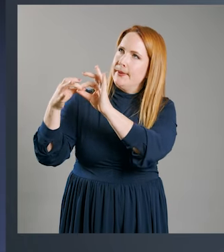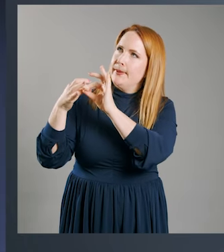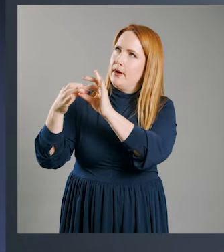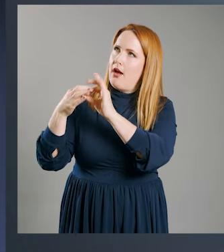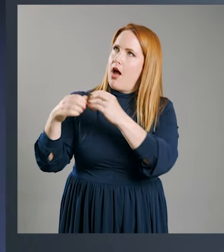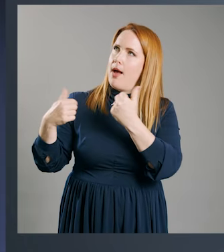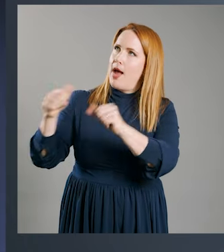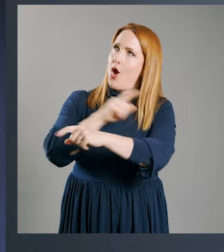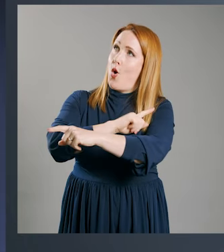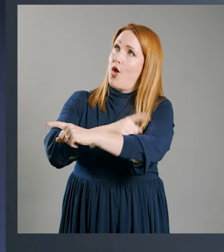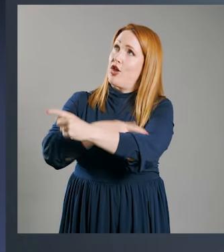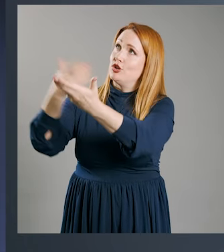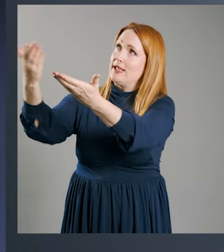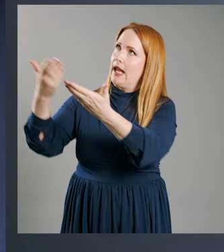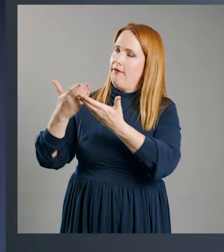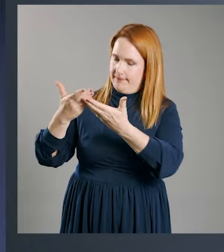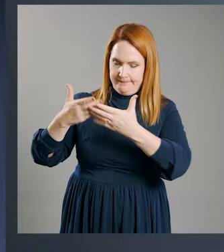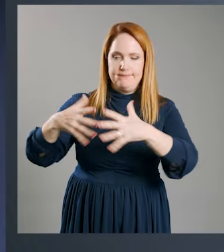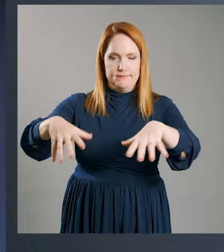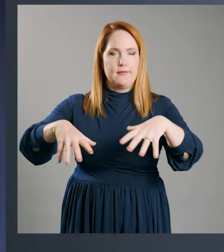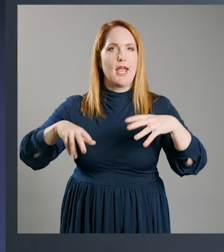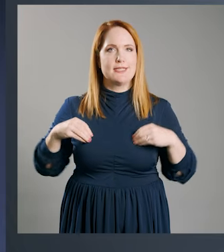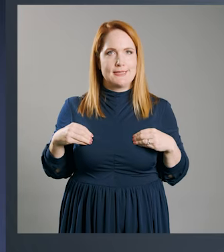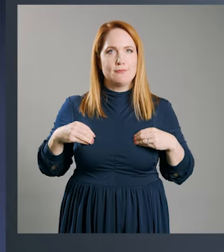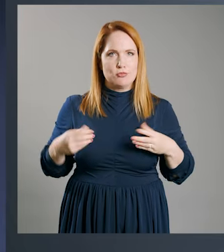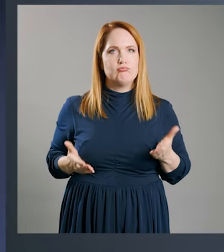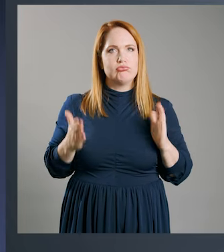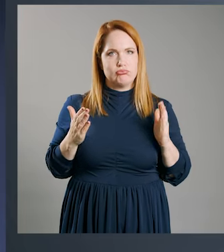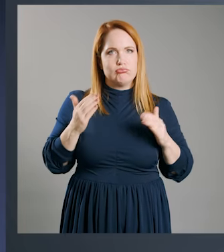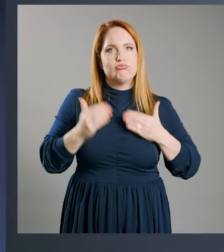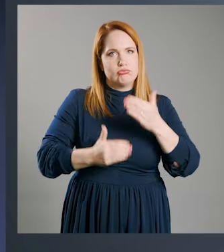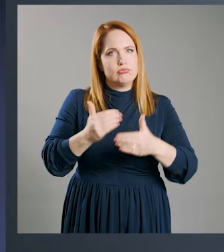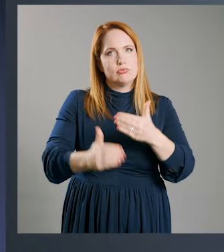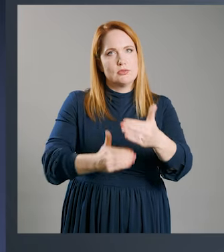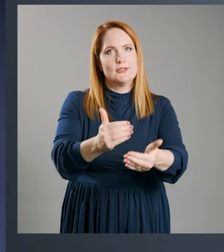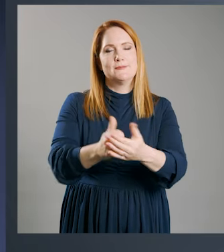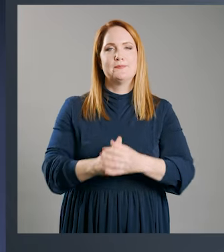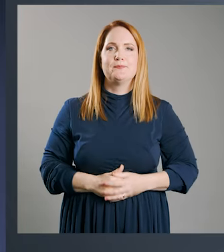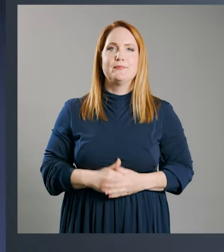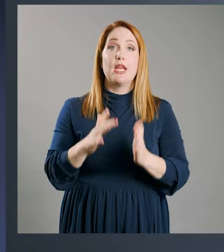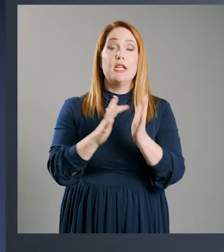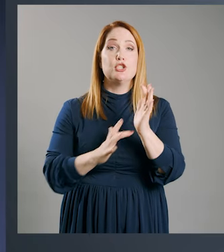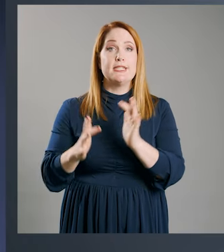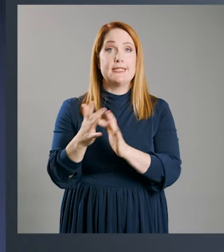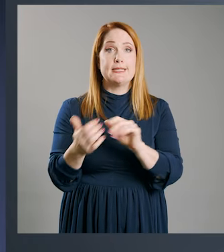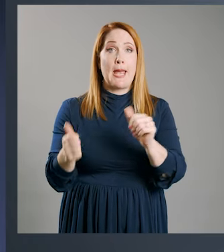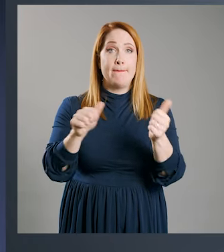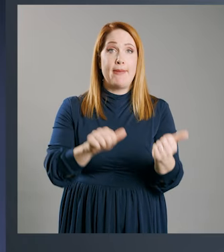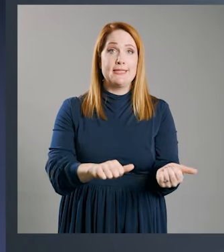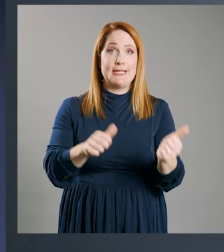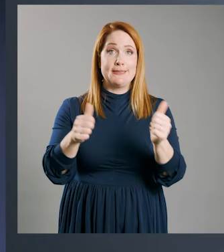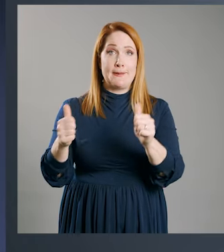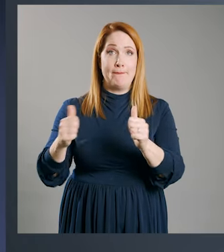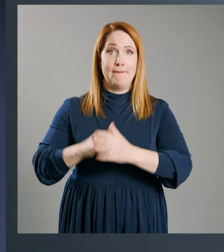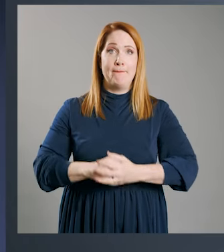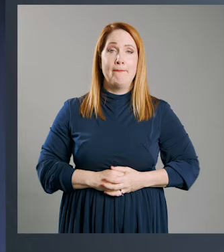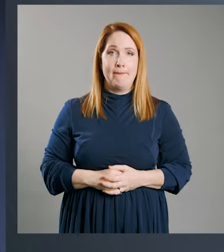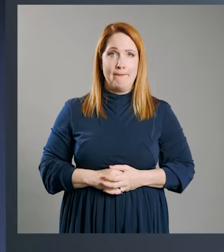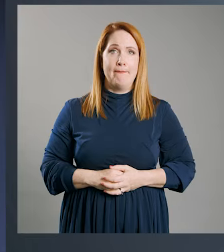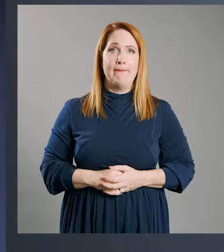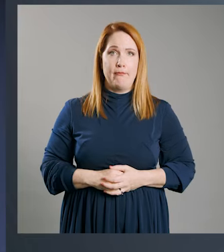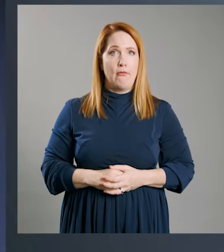on the authority that God was giving him to be able to do what he did. And then we looked at Jesus' baptism, how